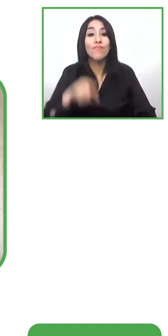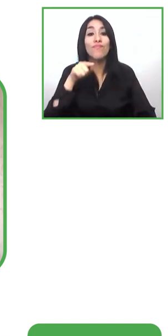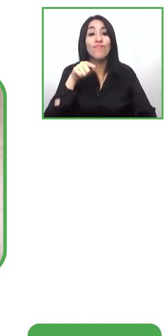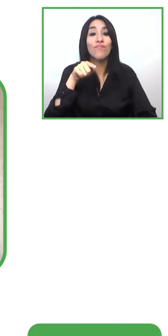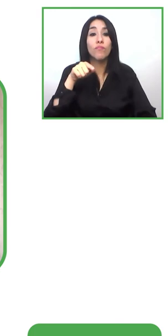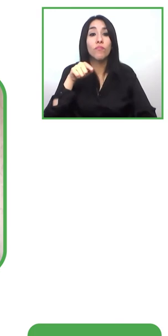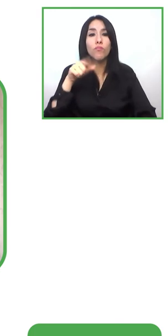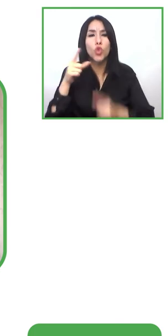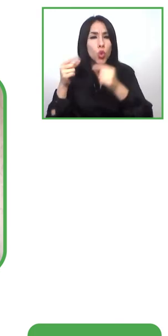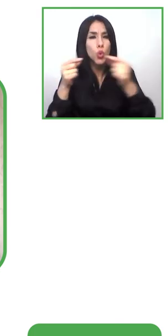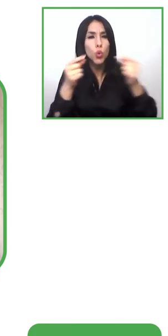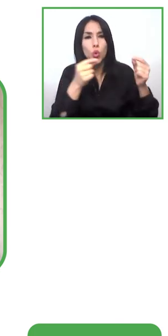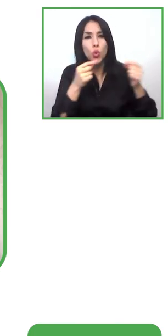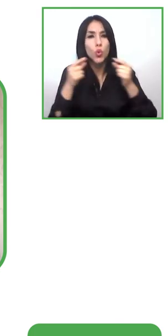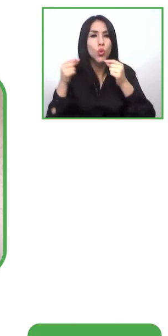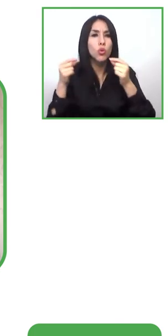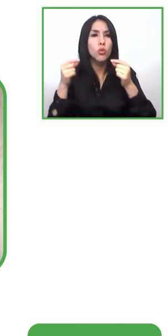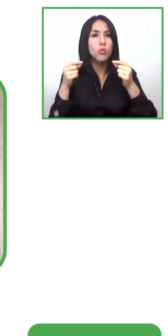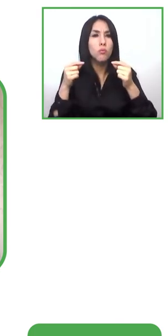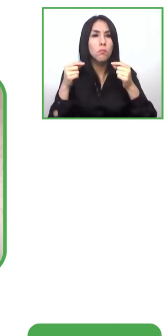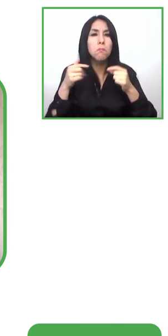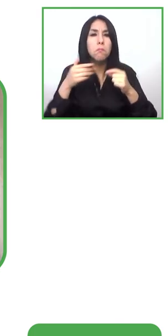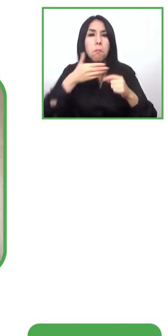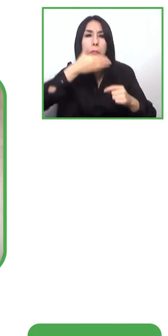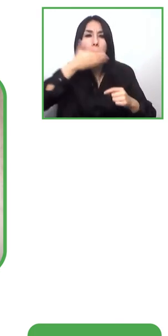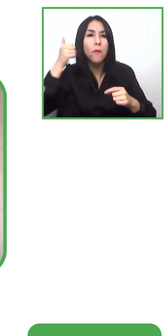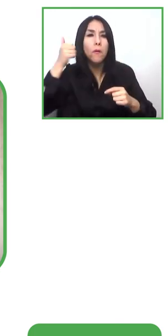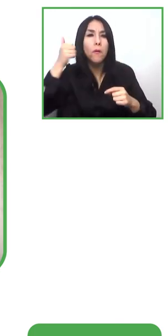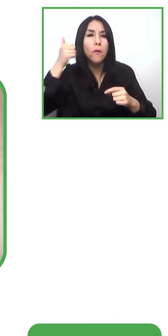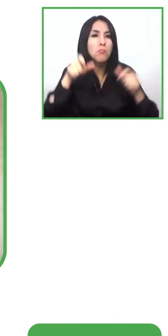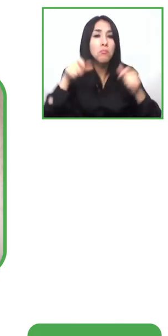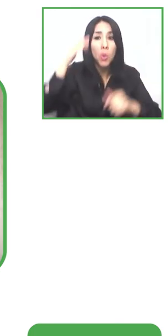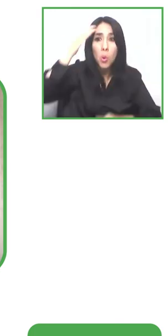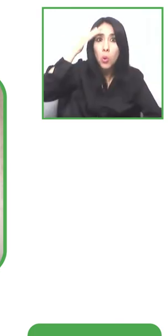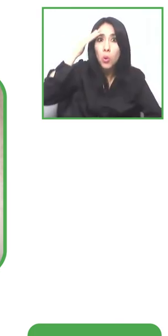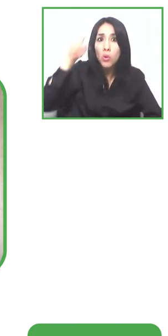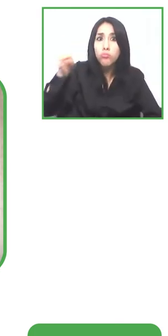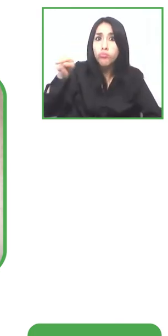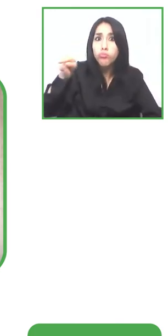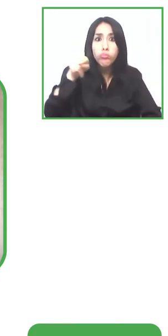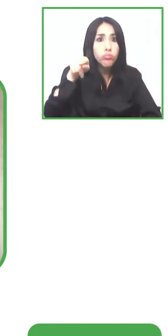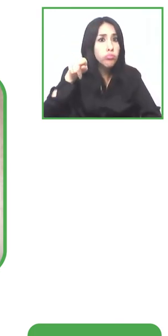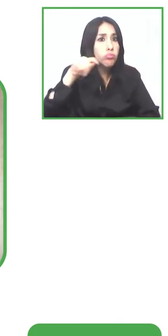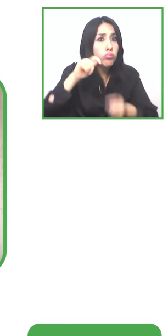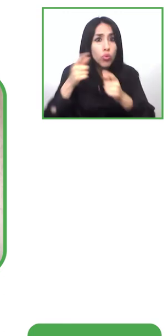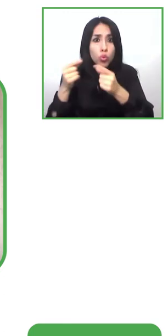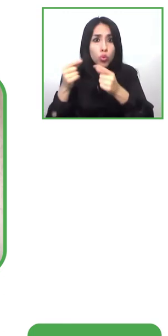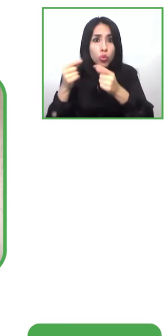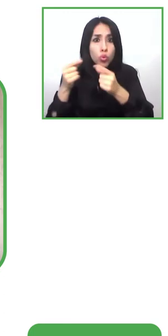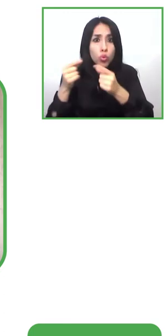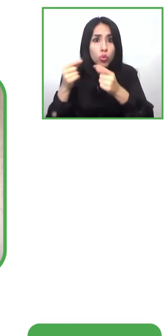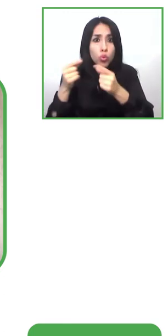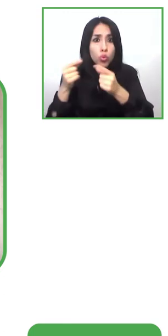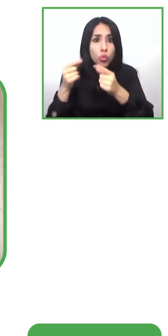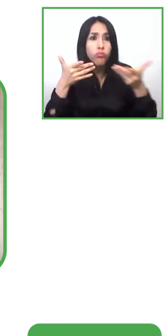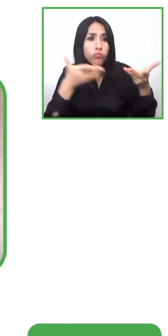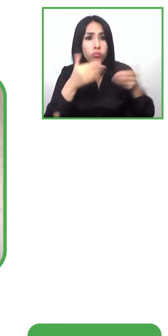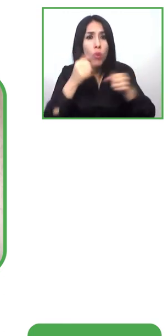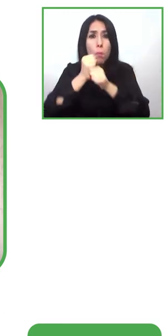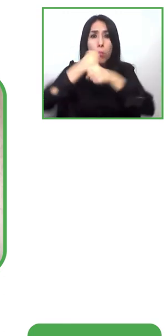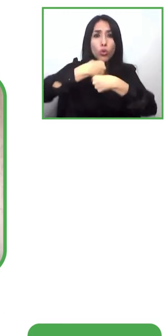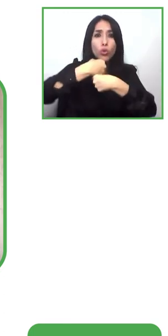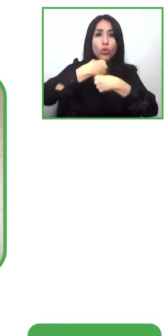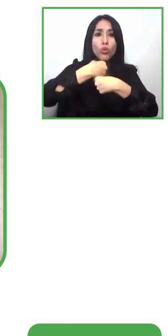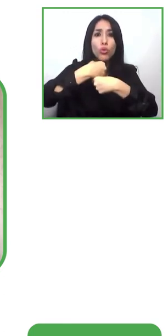continue to put our deaf members of the community in leadership and decision-making roles so that as they go out and perform